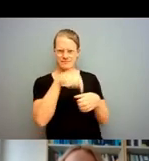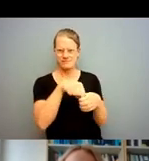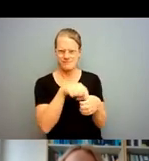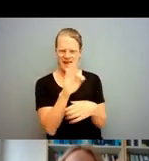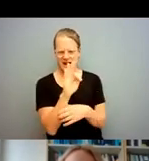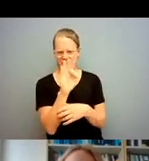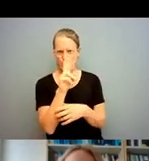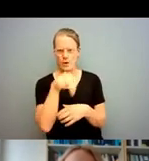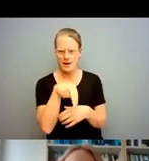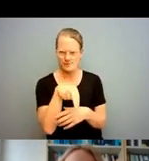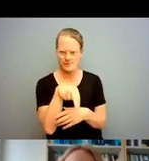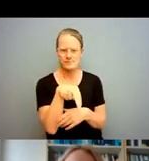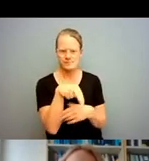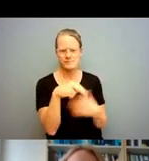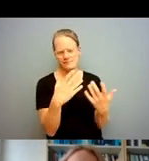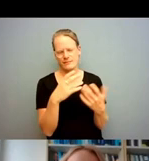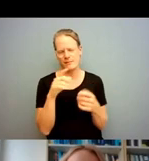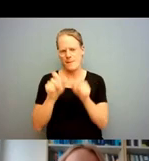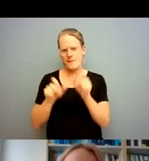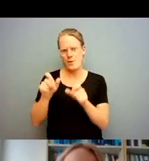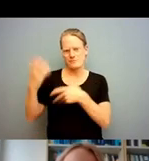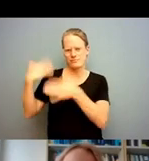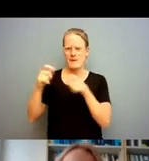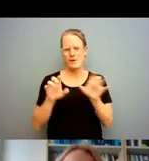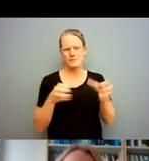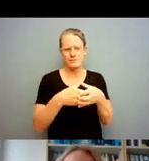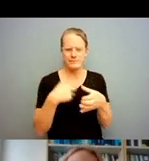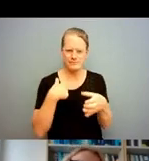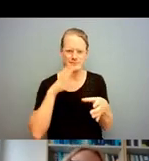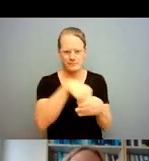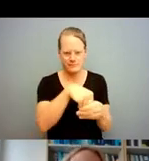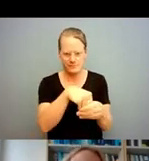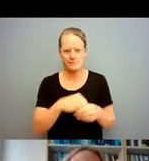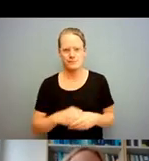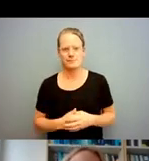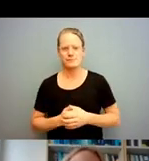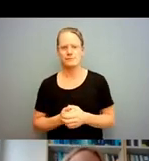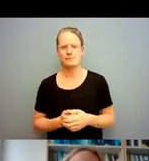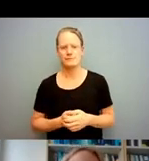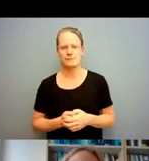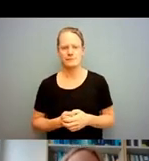people who have worked in this field for a long time call it, it's the EMRIP.